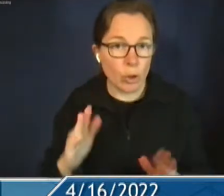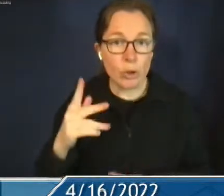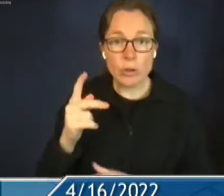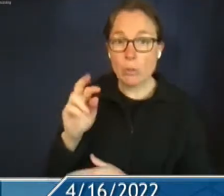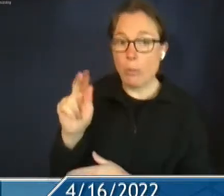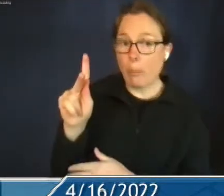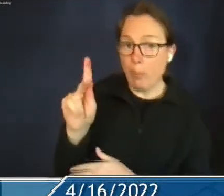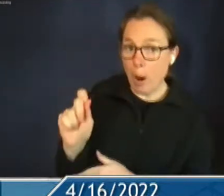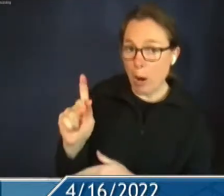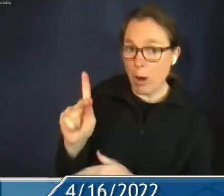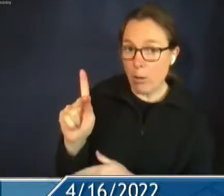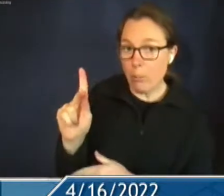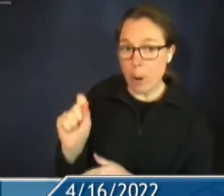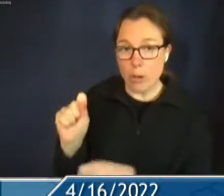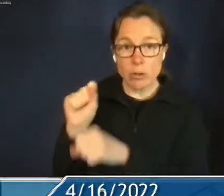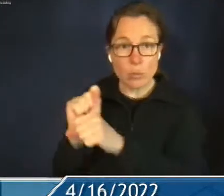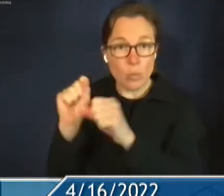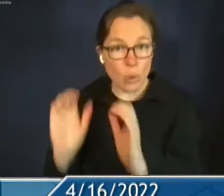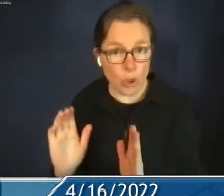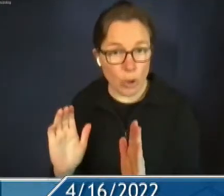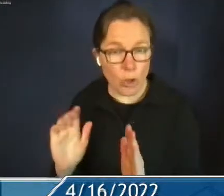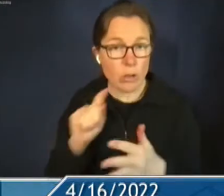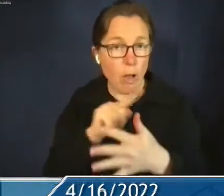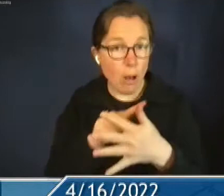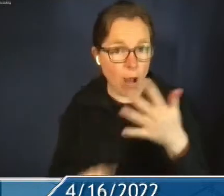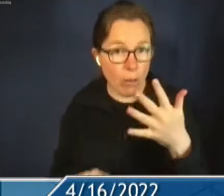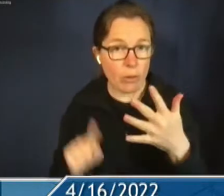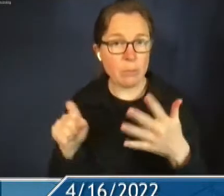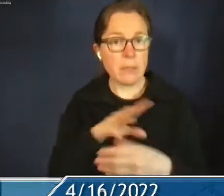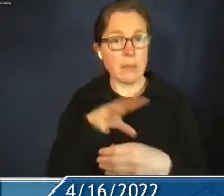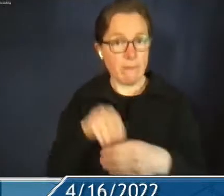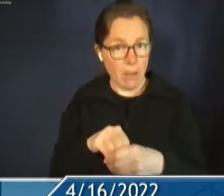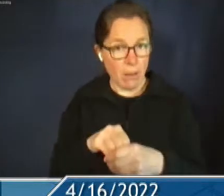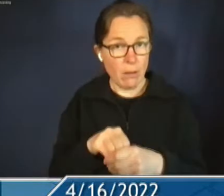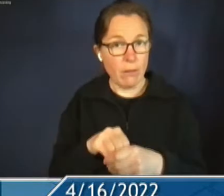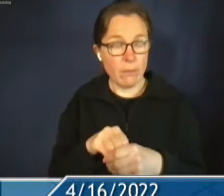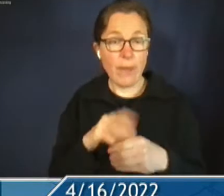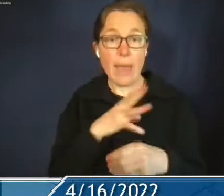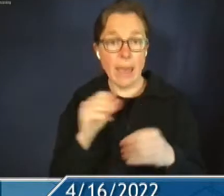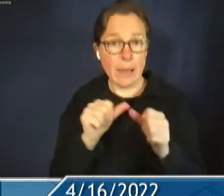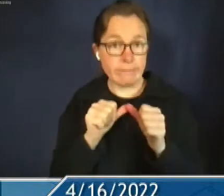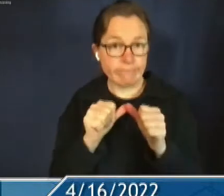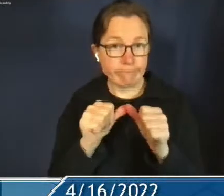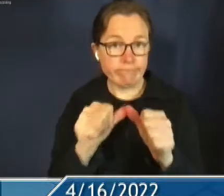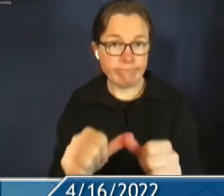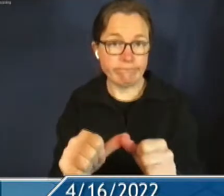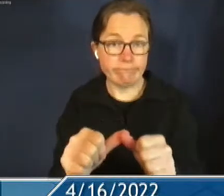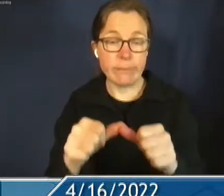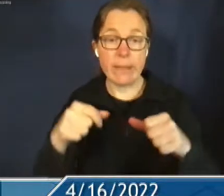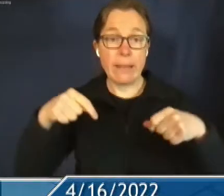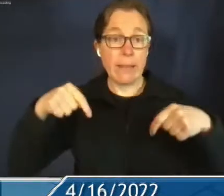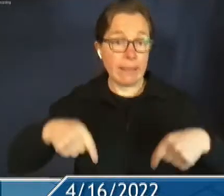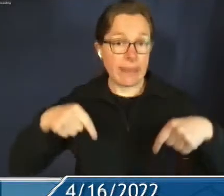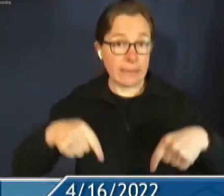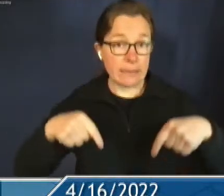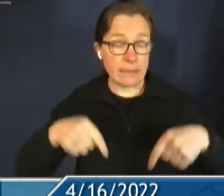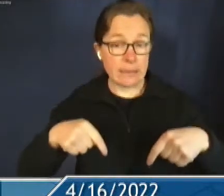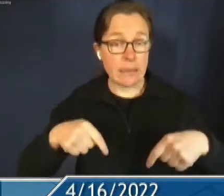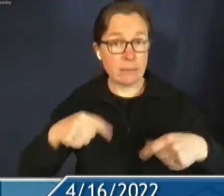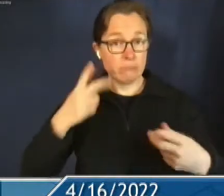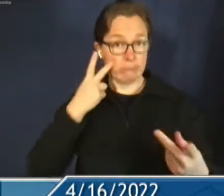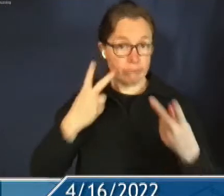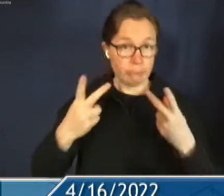and recreation, and to do it sustainably. We're not in this recognizing or seeing it